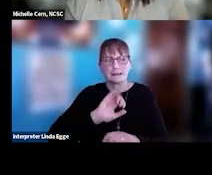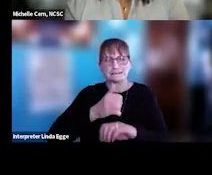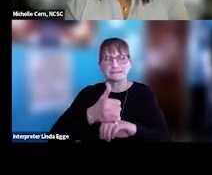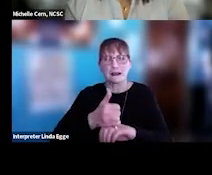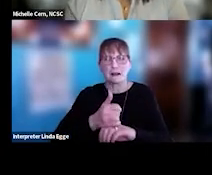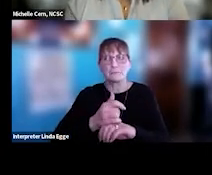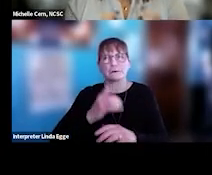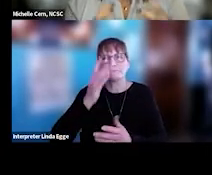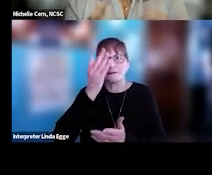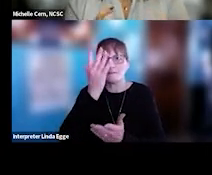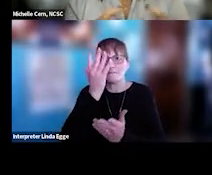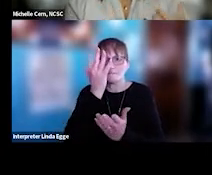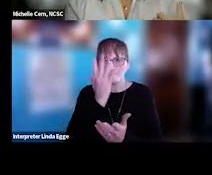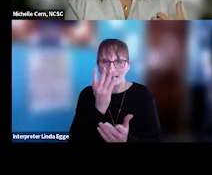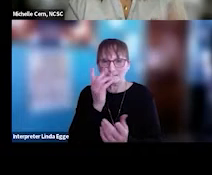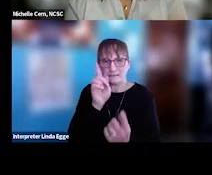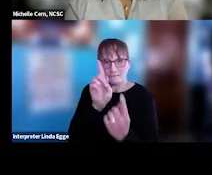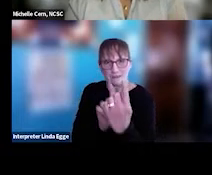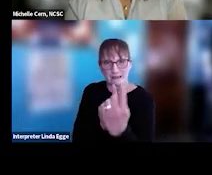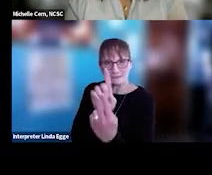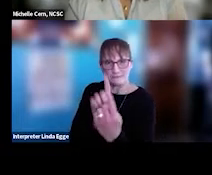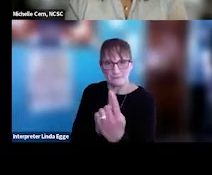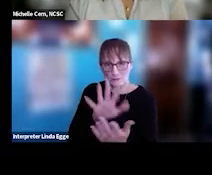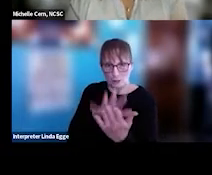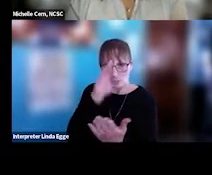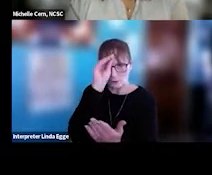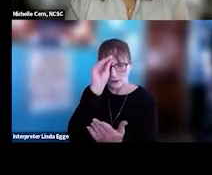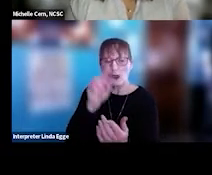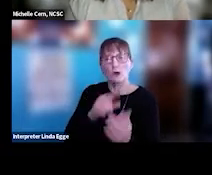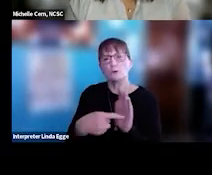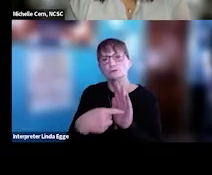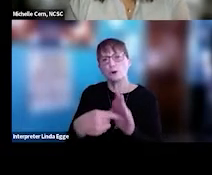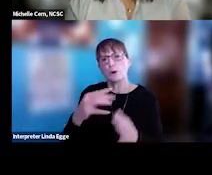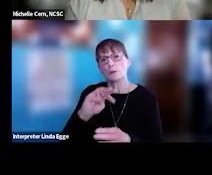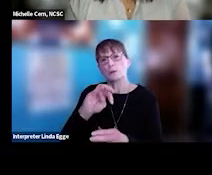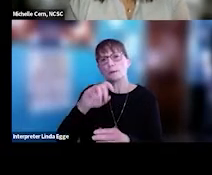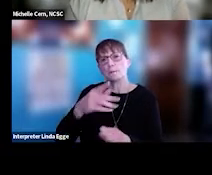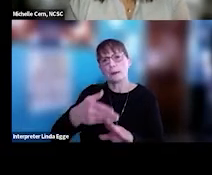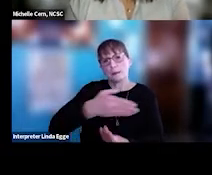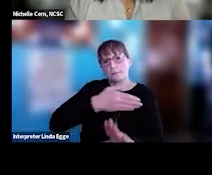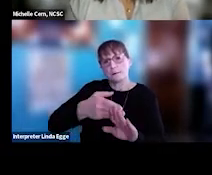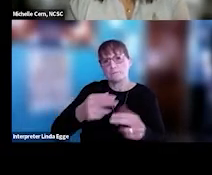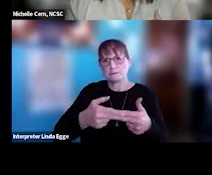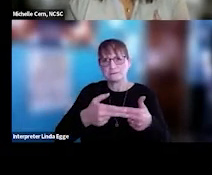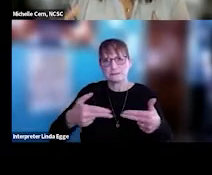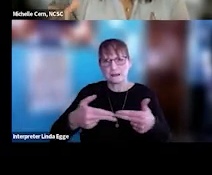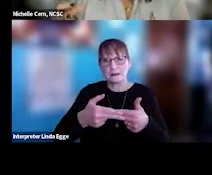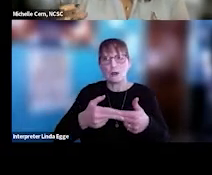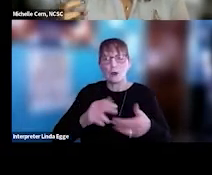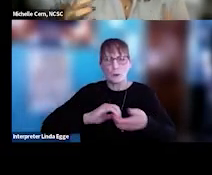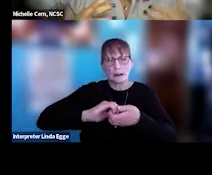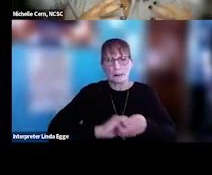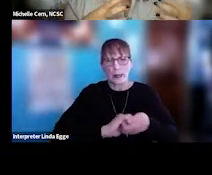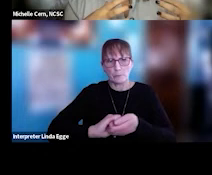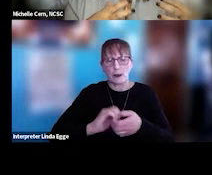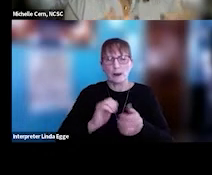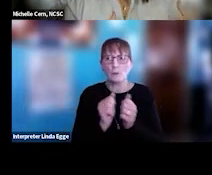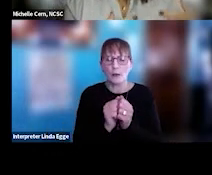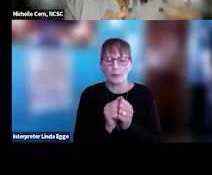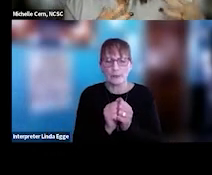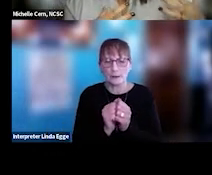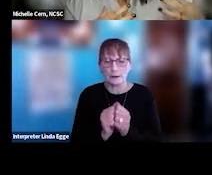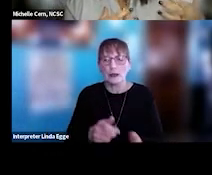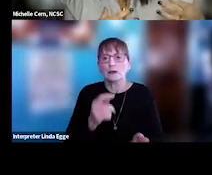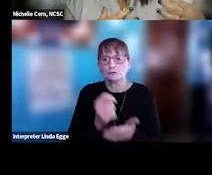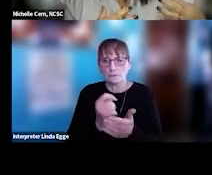is we sought, as I mentioned with the maps on the previous slide, you know, we really looked to collaborate with